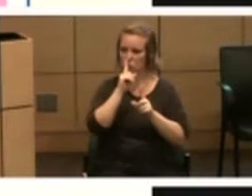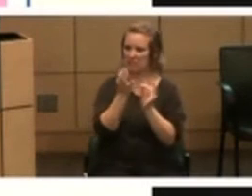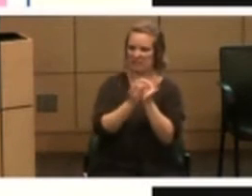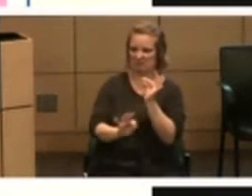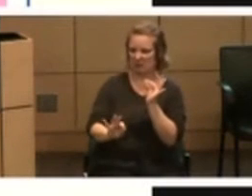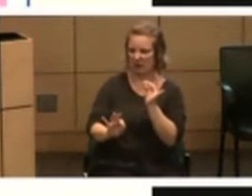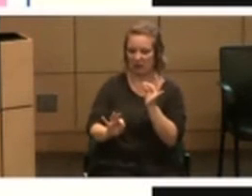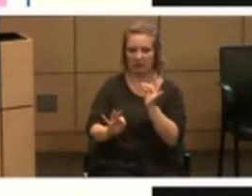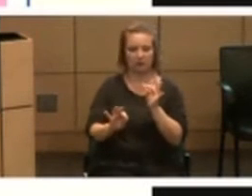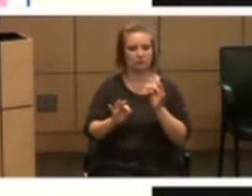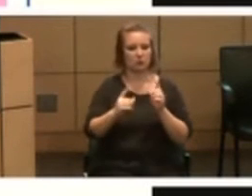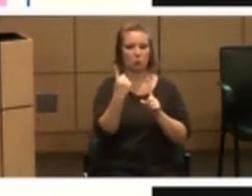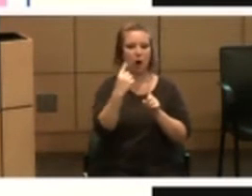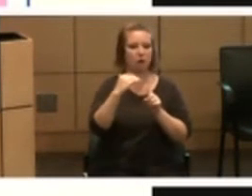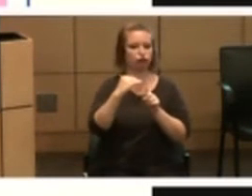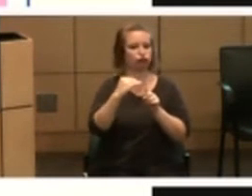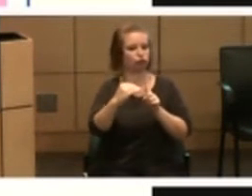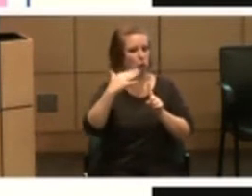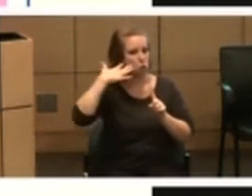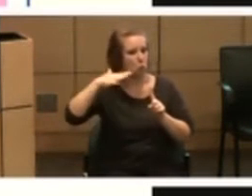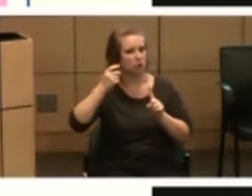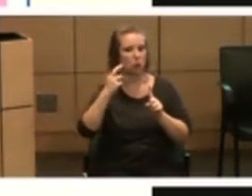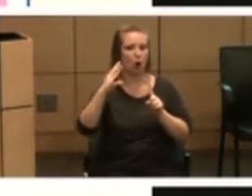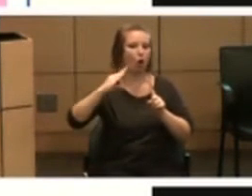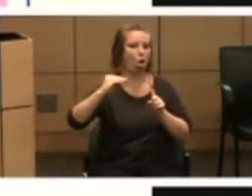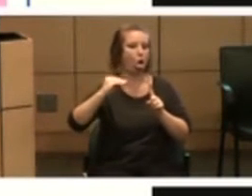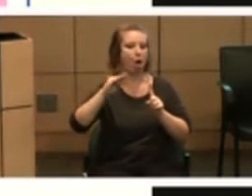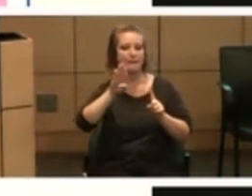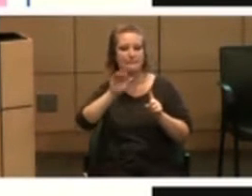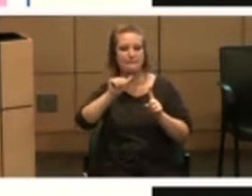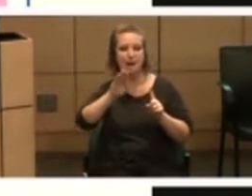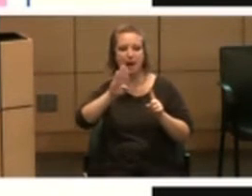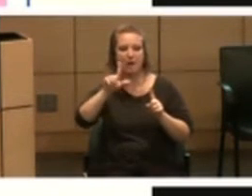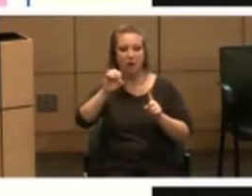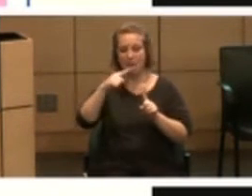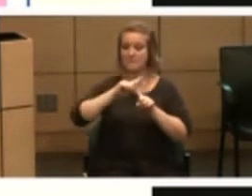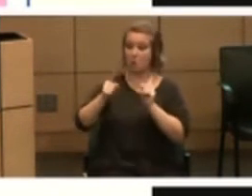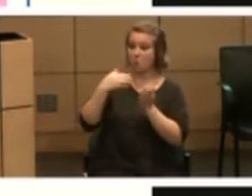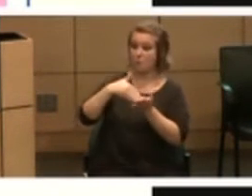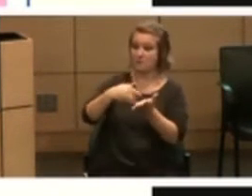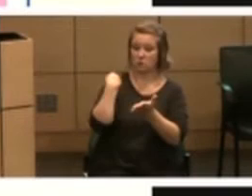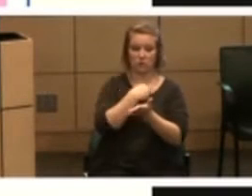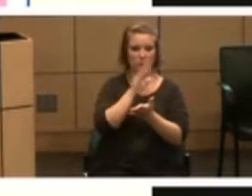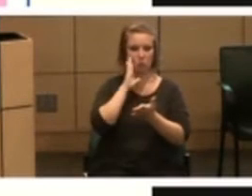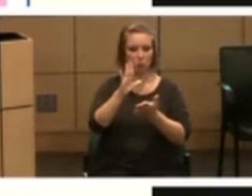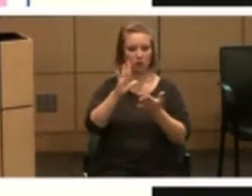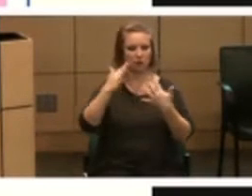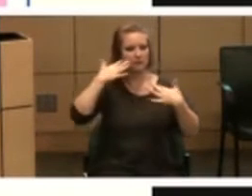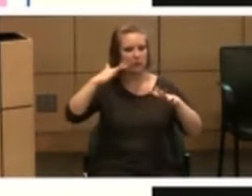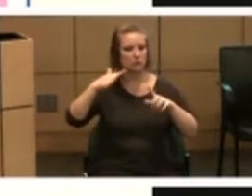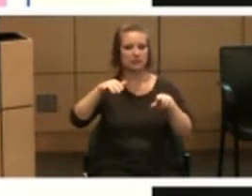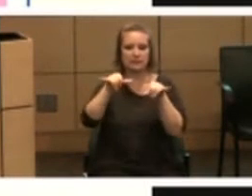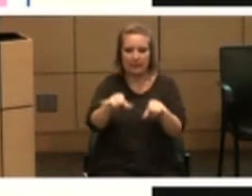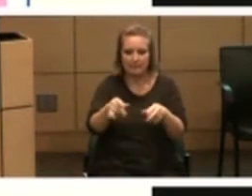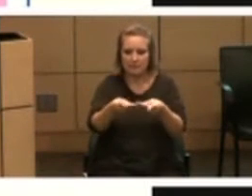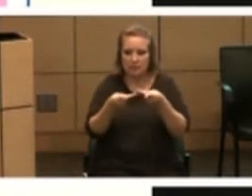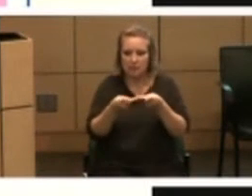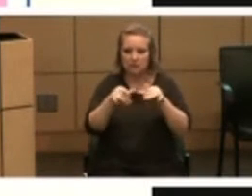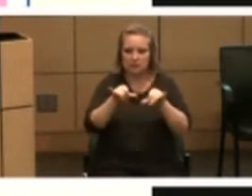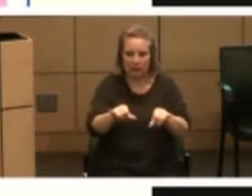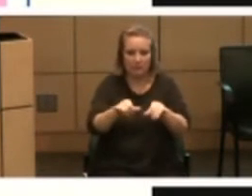steady noise or maybe babble. But we often present sounds coming from the same location in space, so